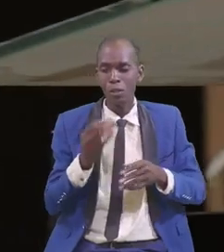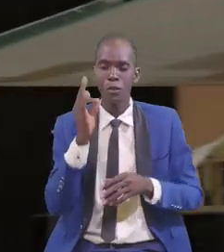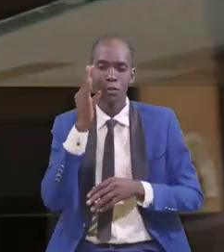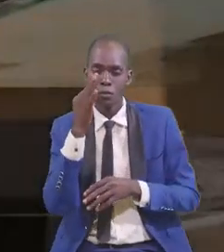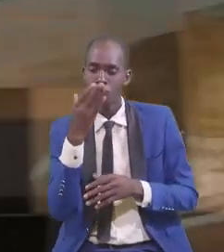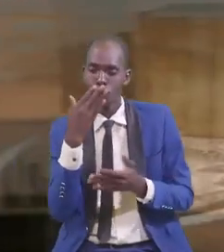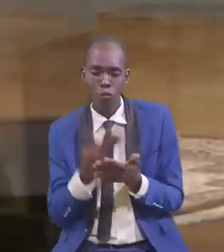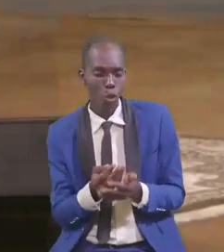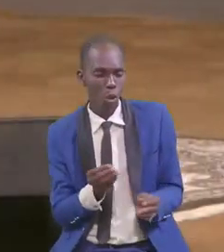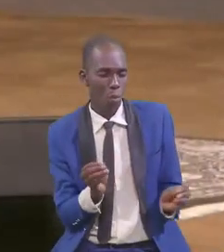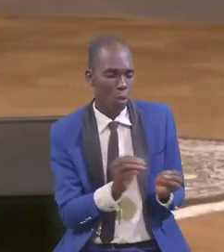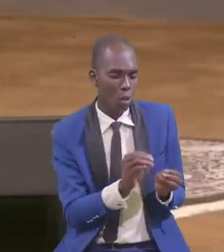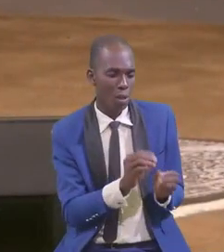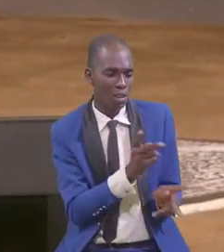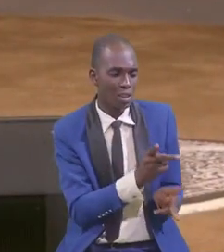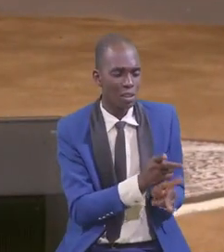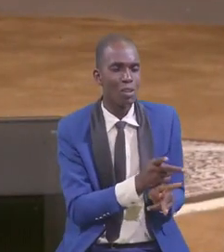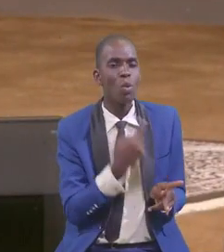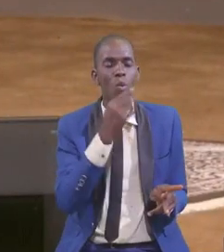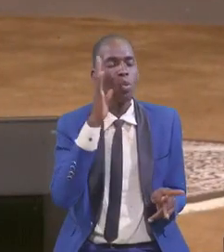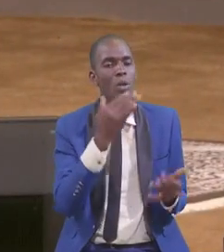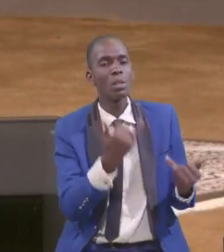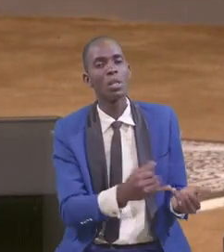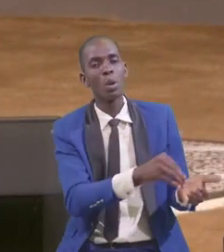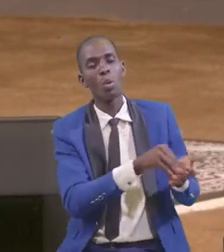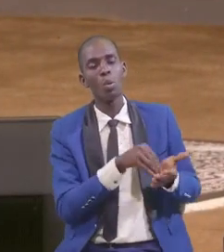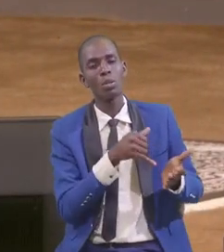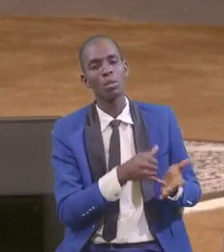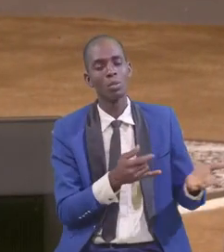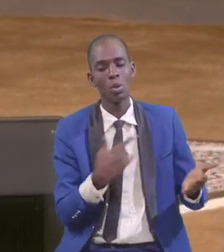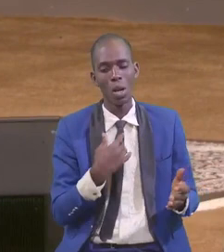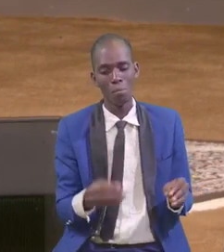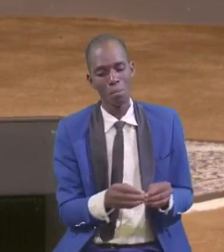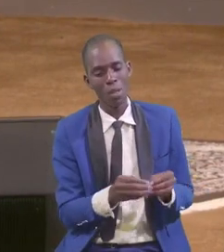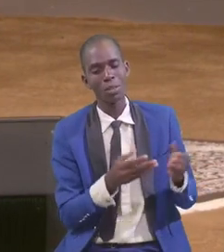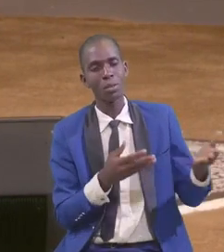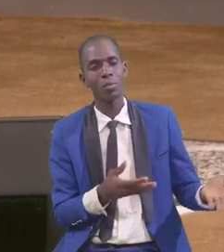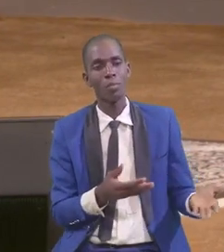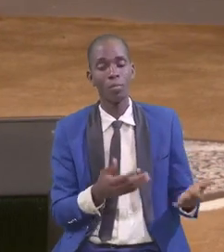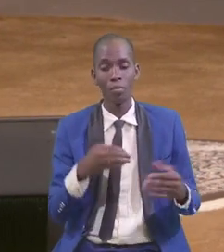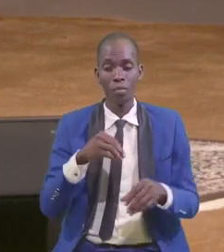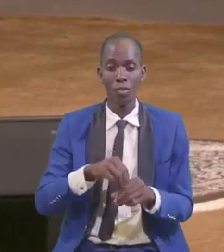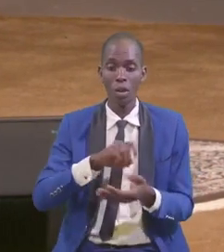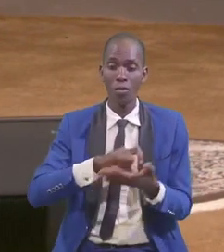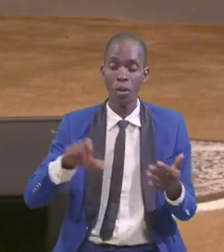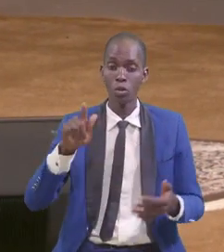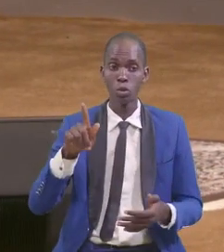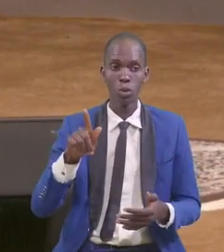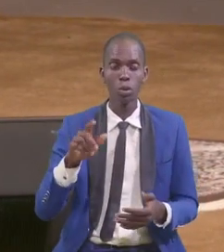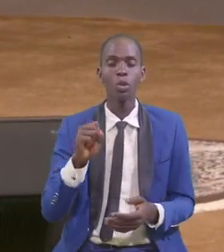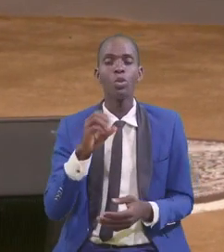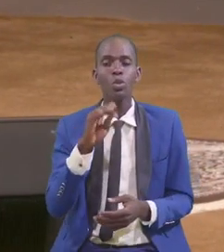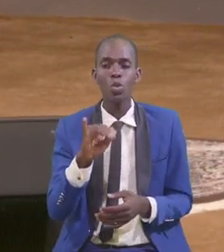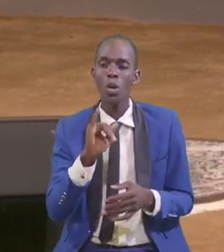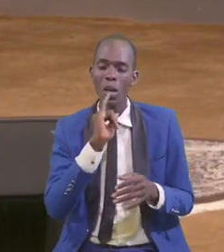hast provided? Look at verse 21. In verse 21, so is he that layeth